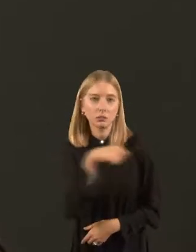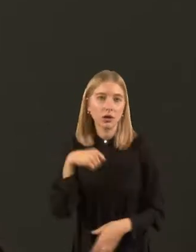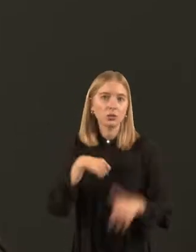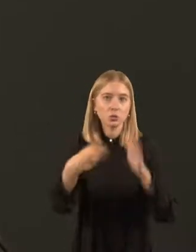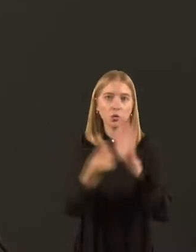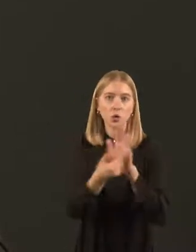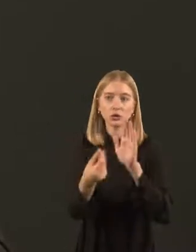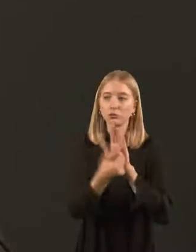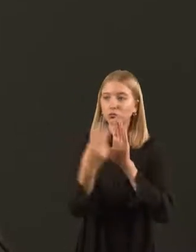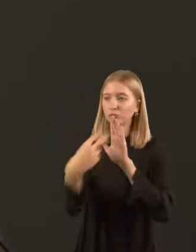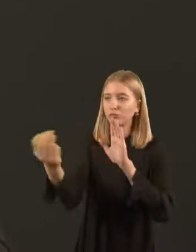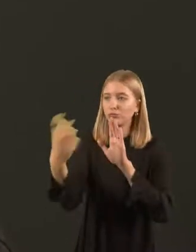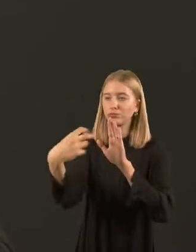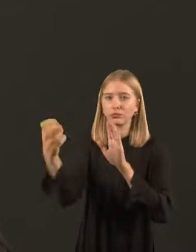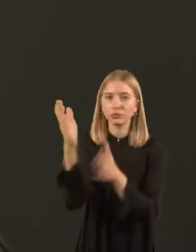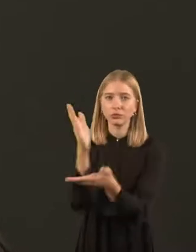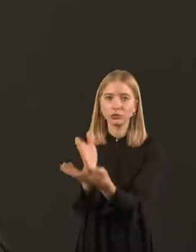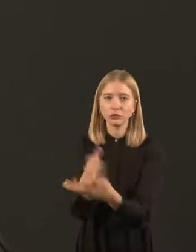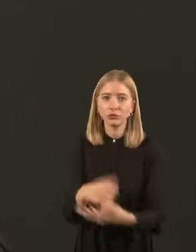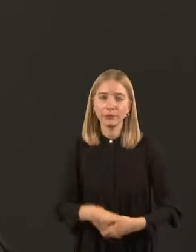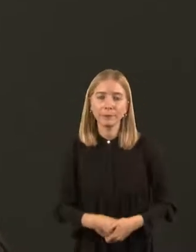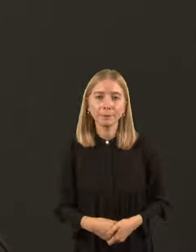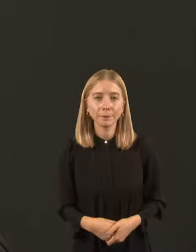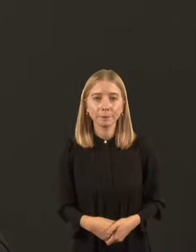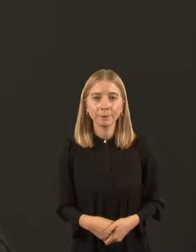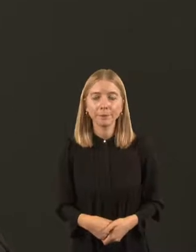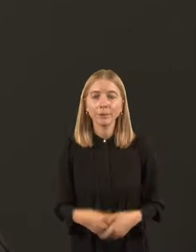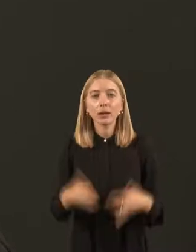polluter pays should also be valid.